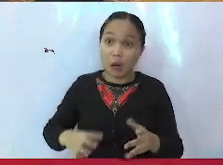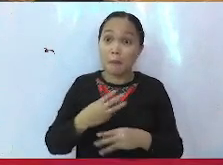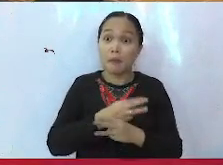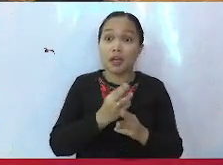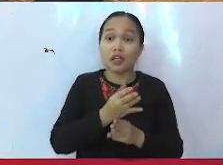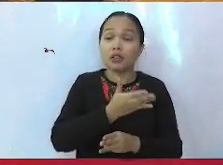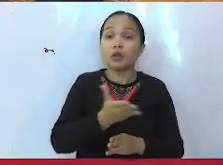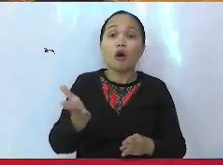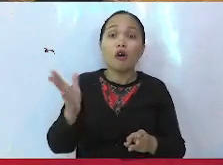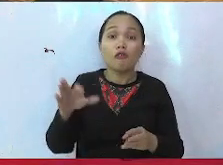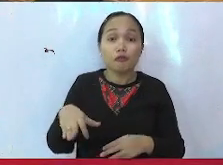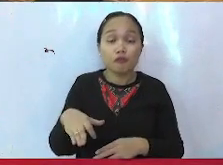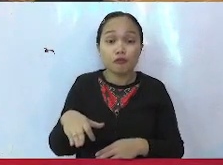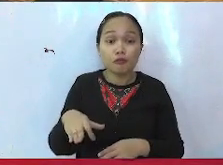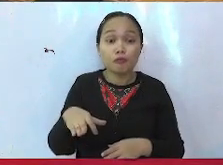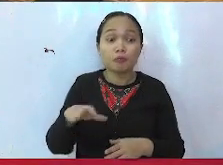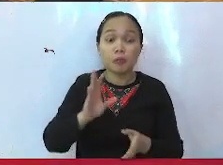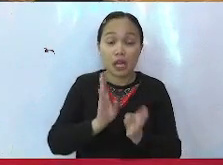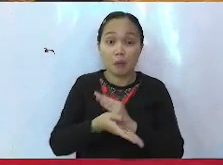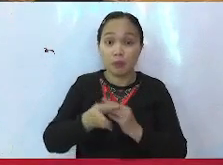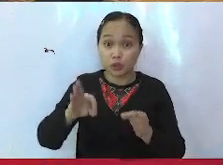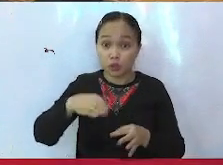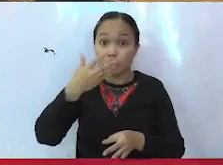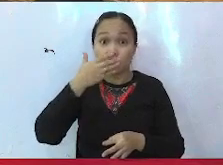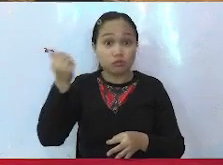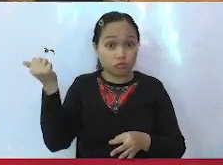right, I believe the young people could